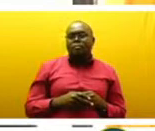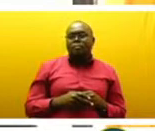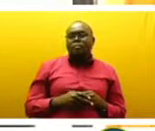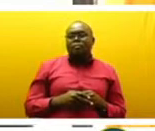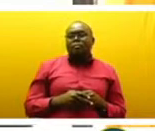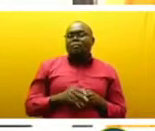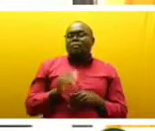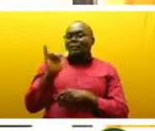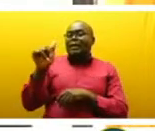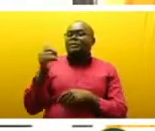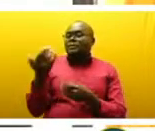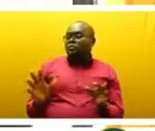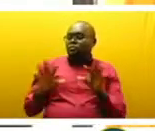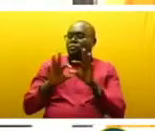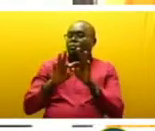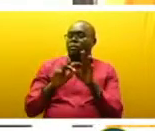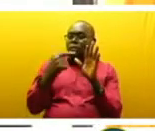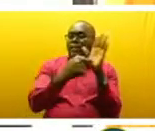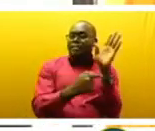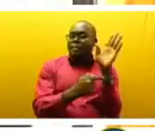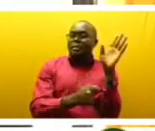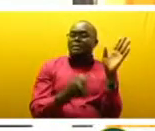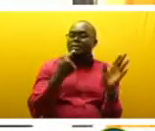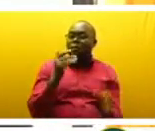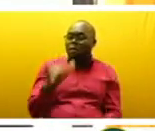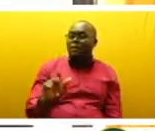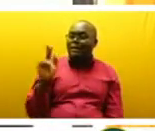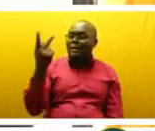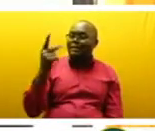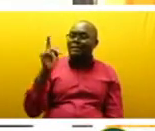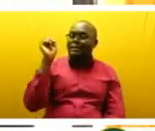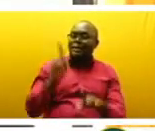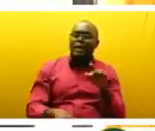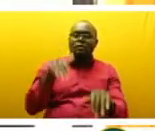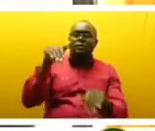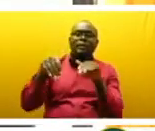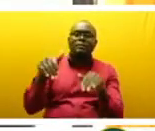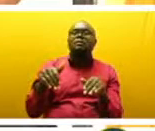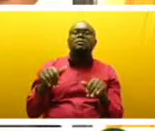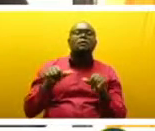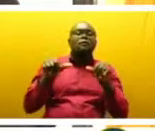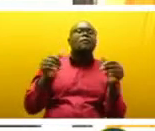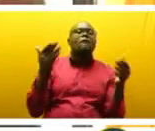And that ties to the point that was said, that Kenyans cannot be in elections in perpetuity.